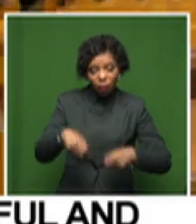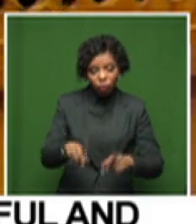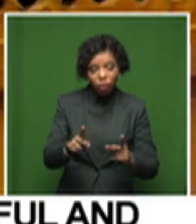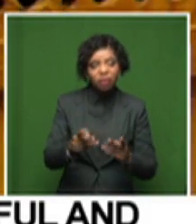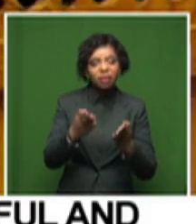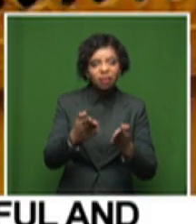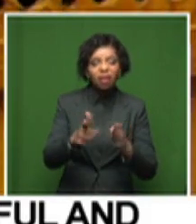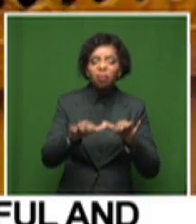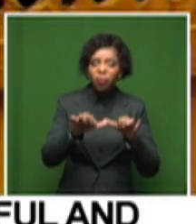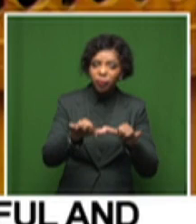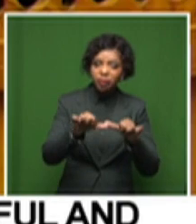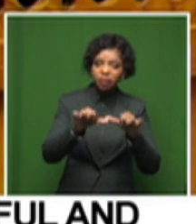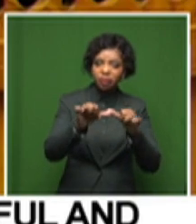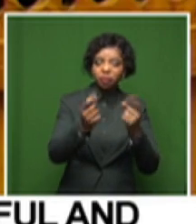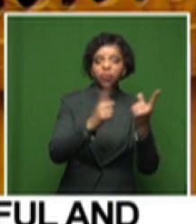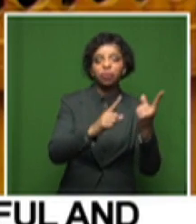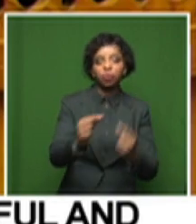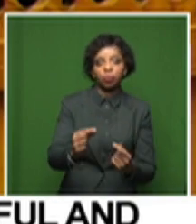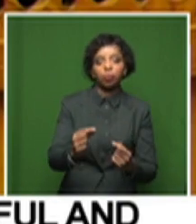do.